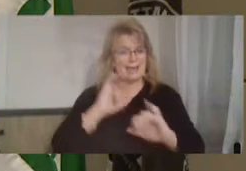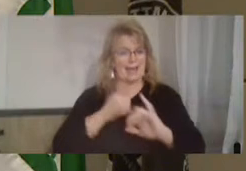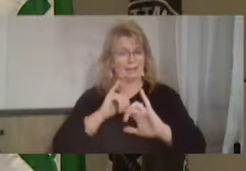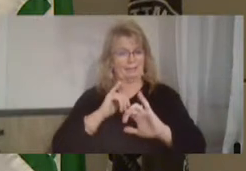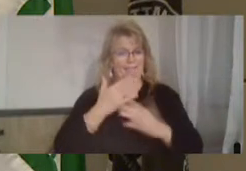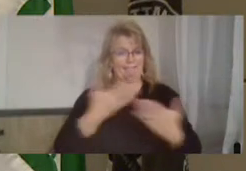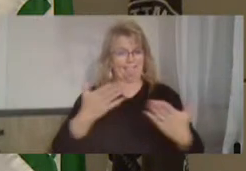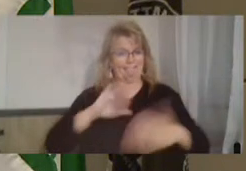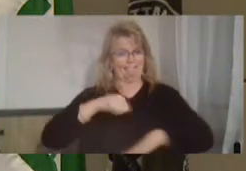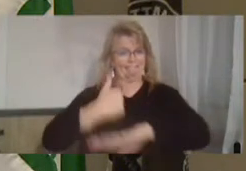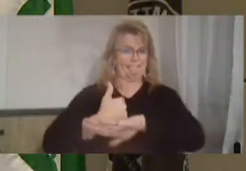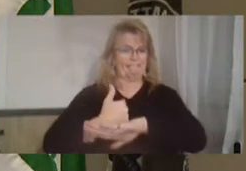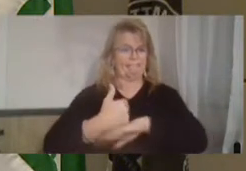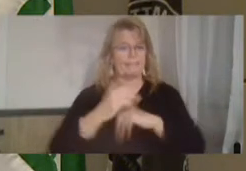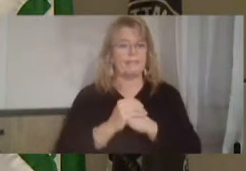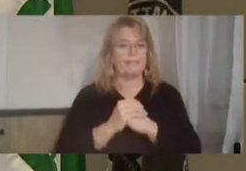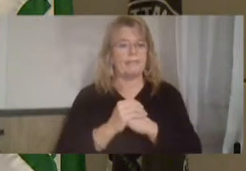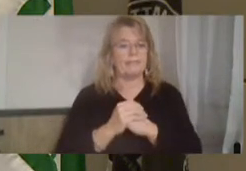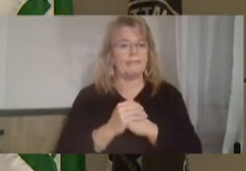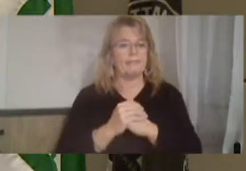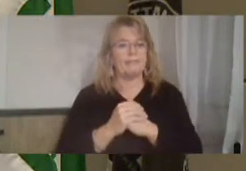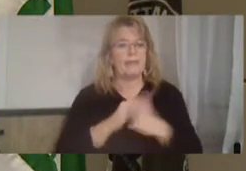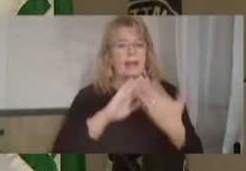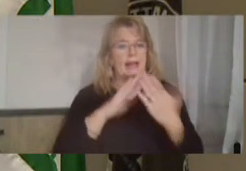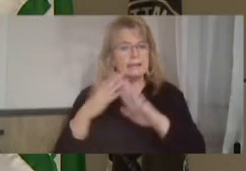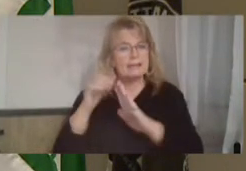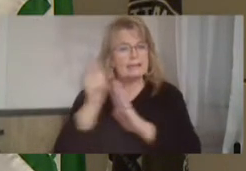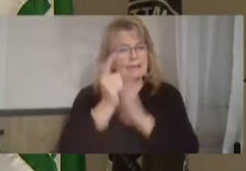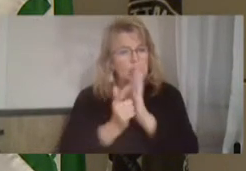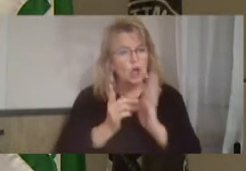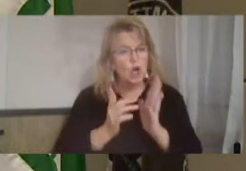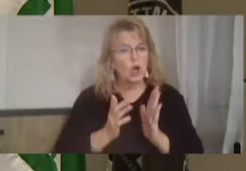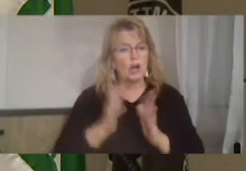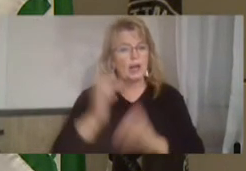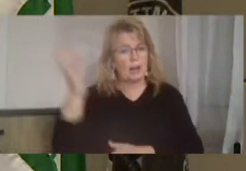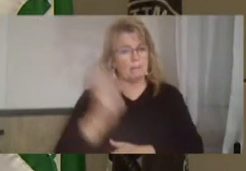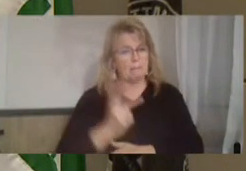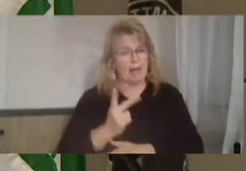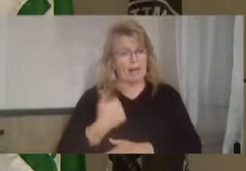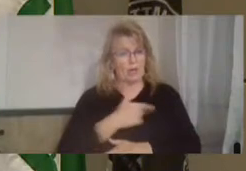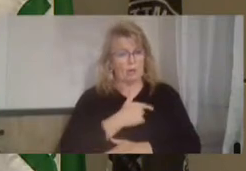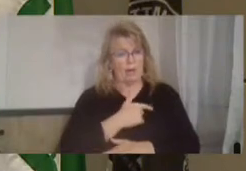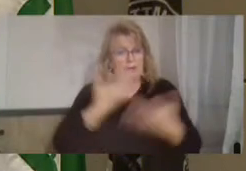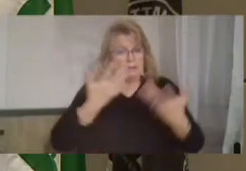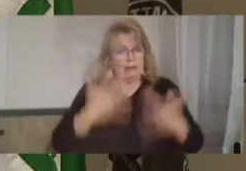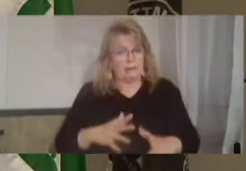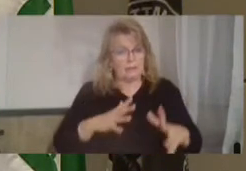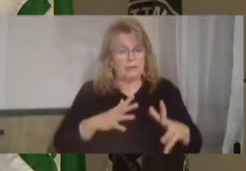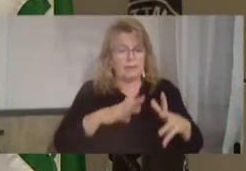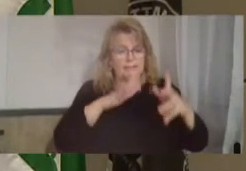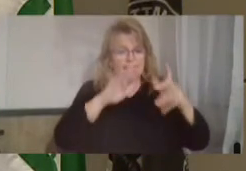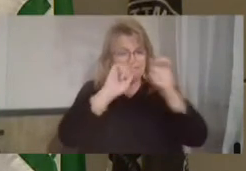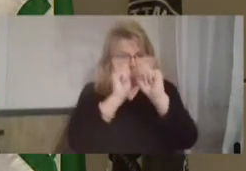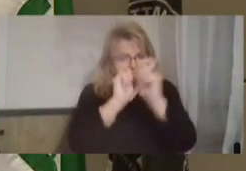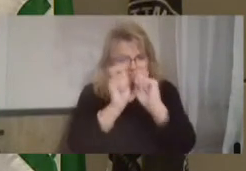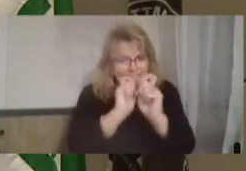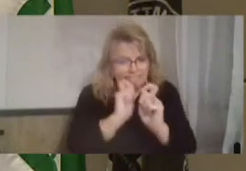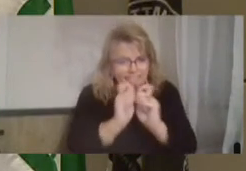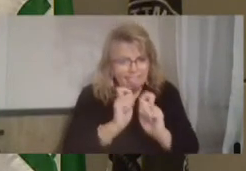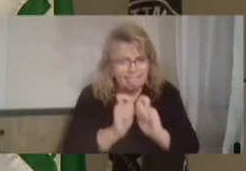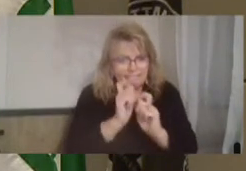certainly having the city attorney come back to us once we begin to dot I's, cross T's are extremely